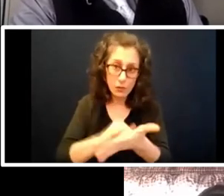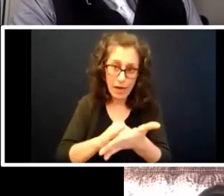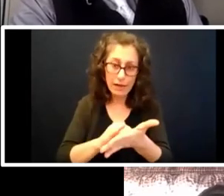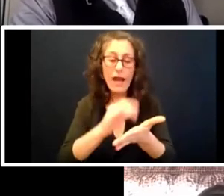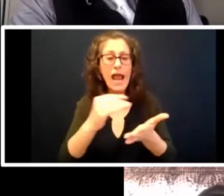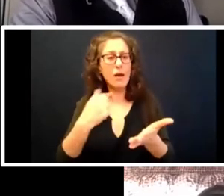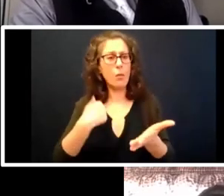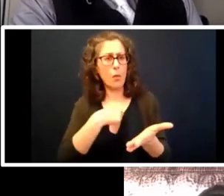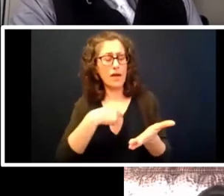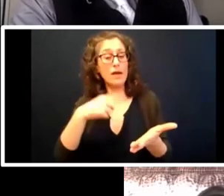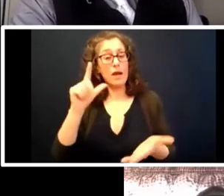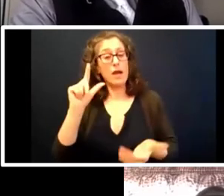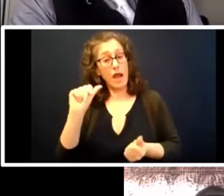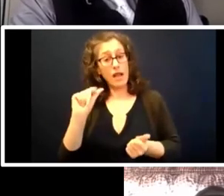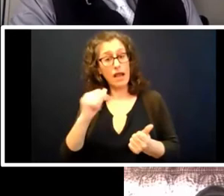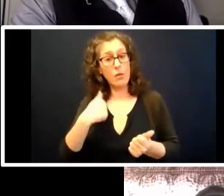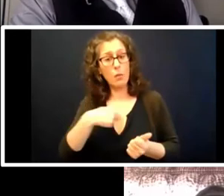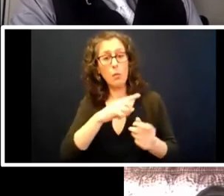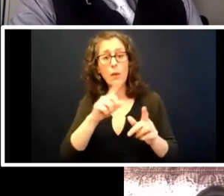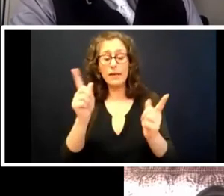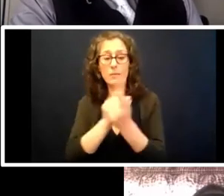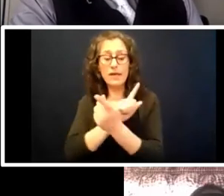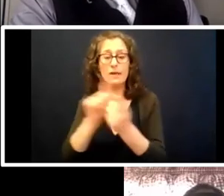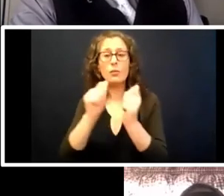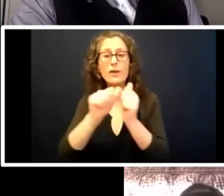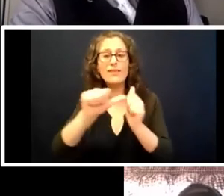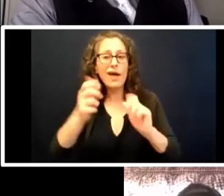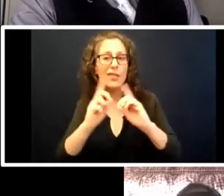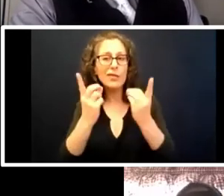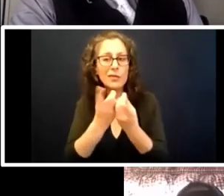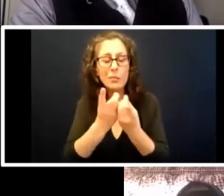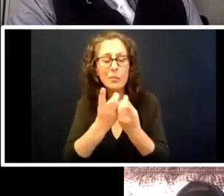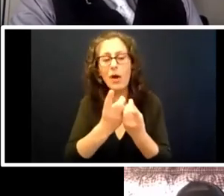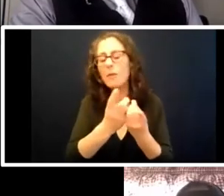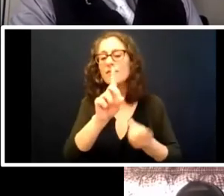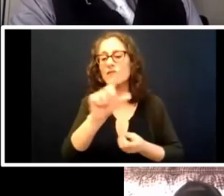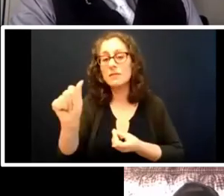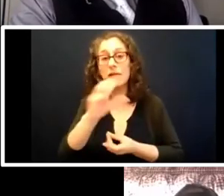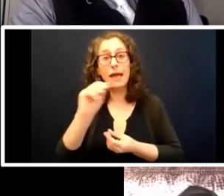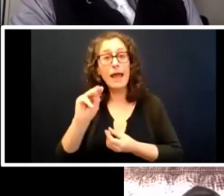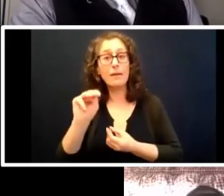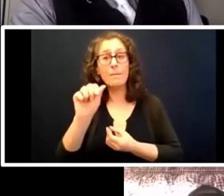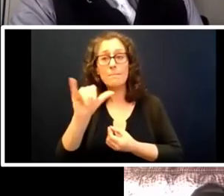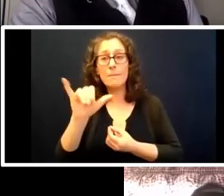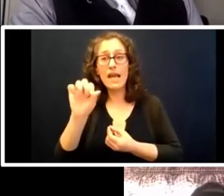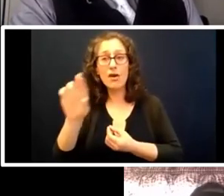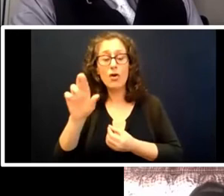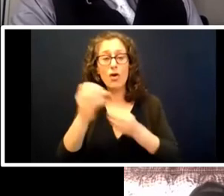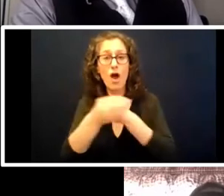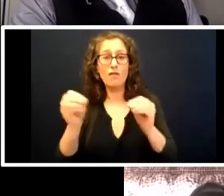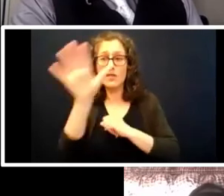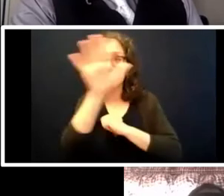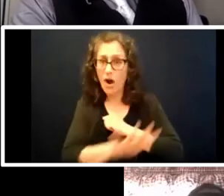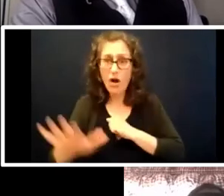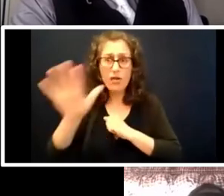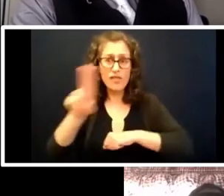with our departments of disabilities and mayor's office of disabilities across the nation. And we will gladly try and make sure your film gets